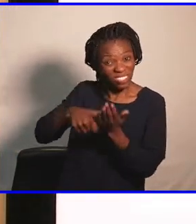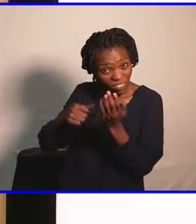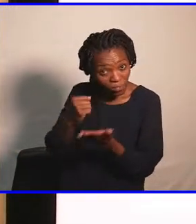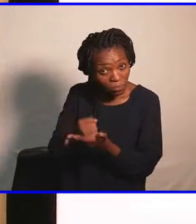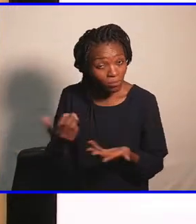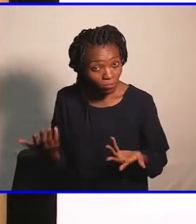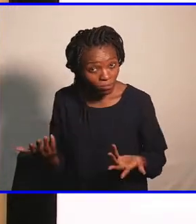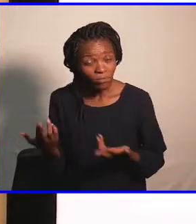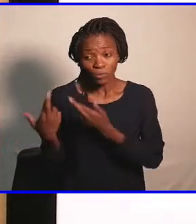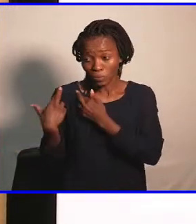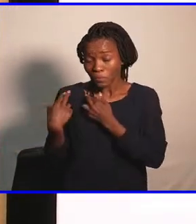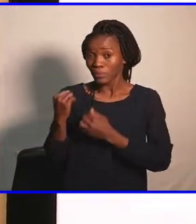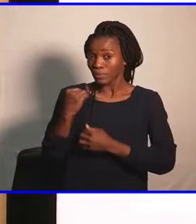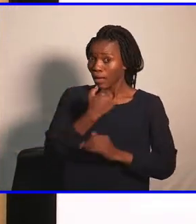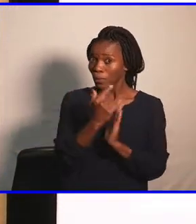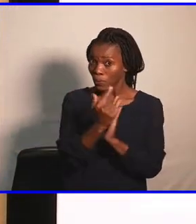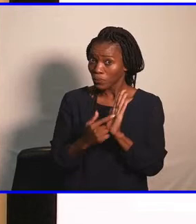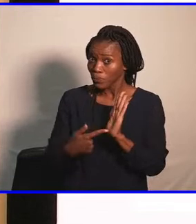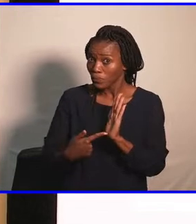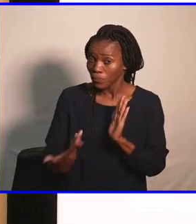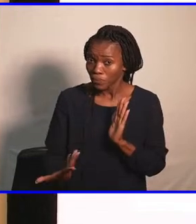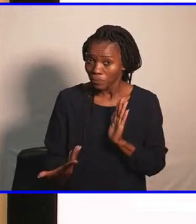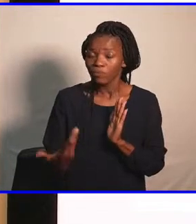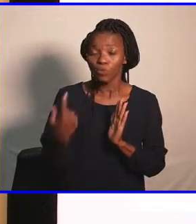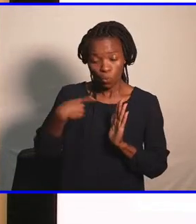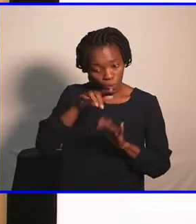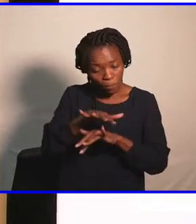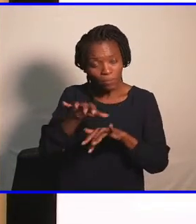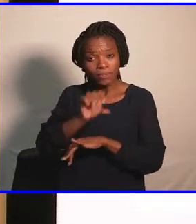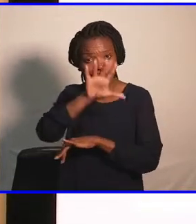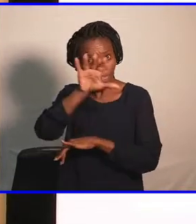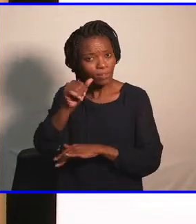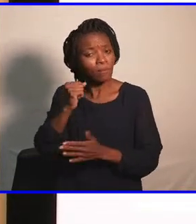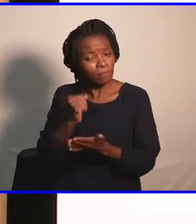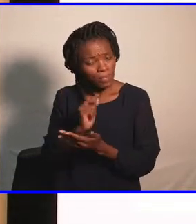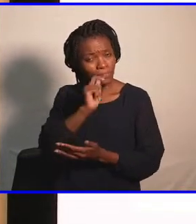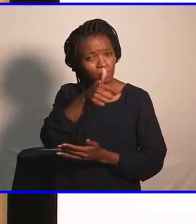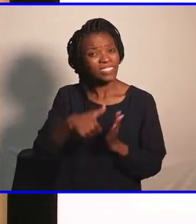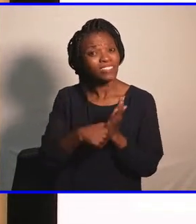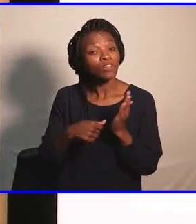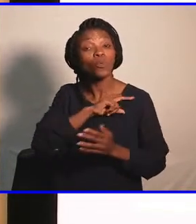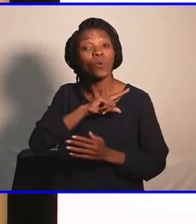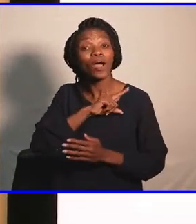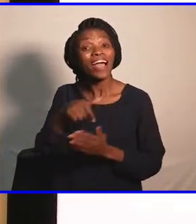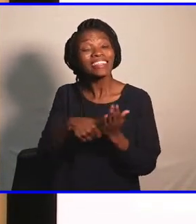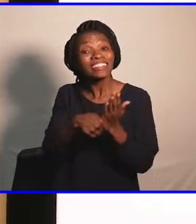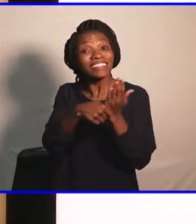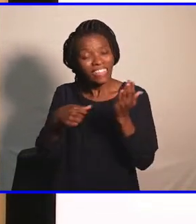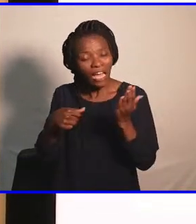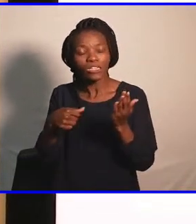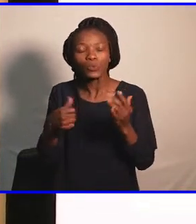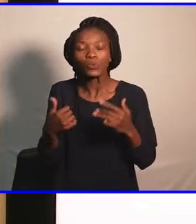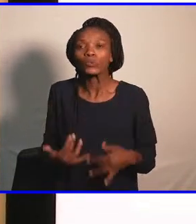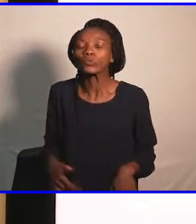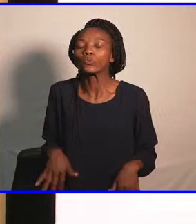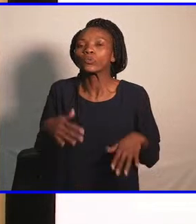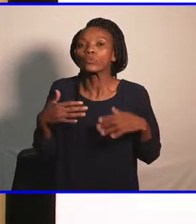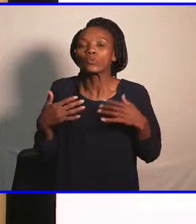obligations as a people, because taxes are the